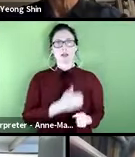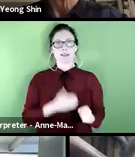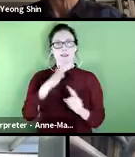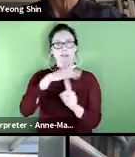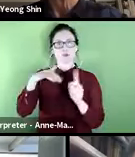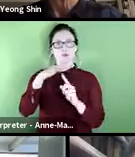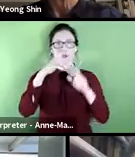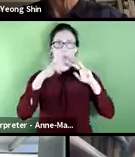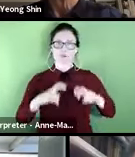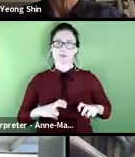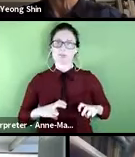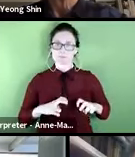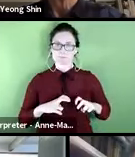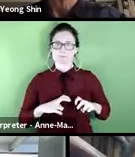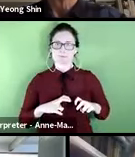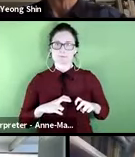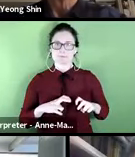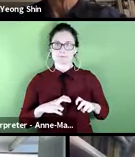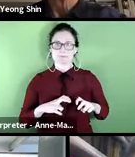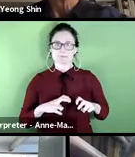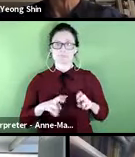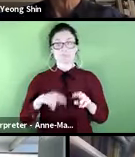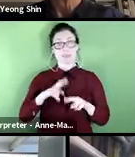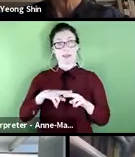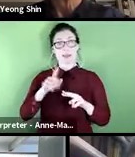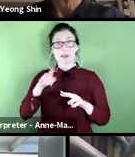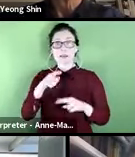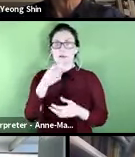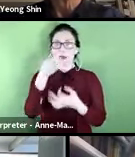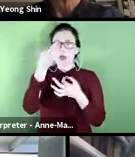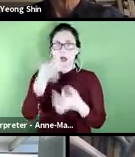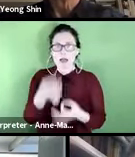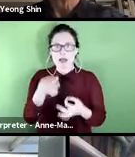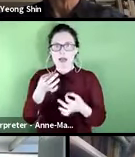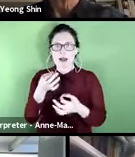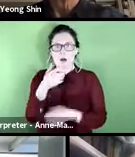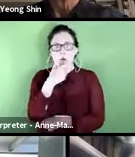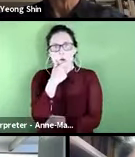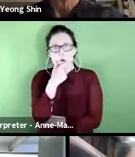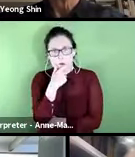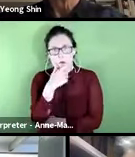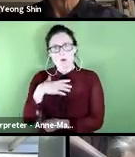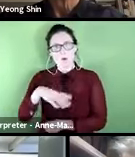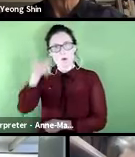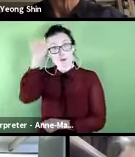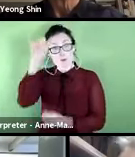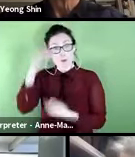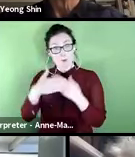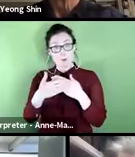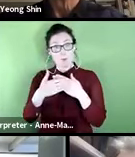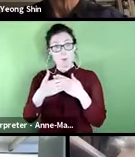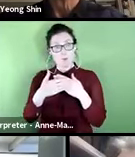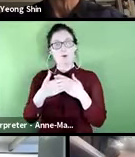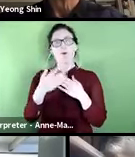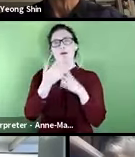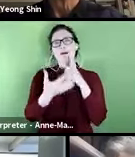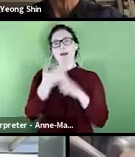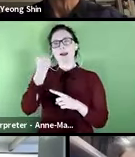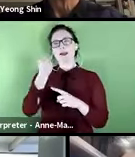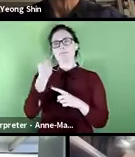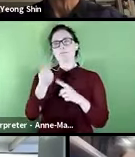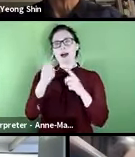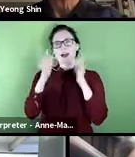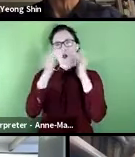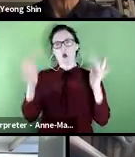Sociology. So if these papers whet your appetite, please look at the online issue and you'll find much more